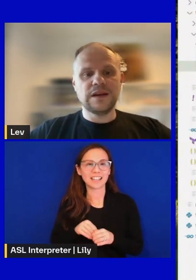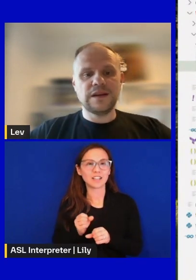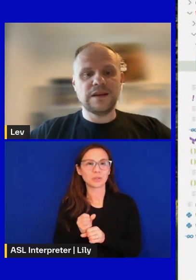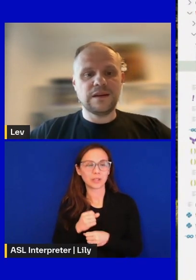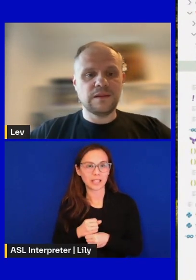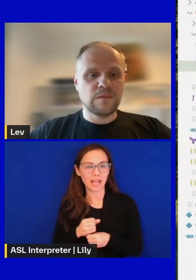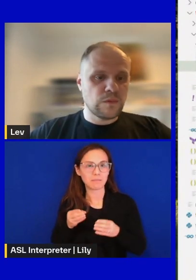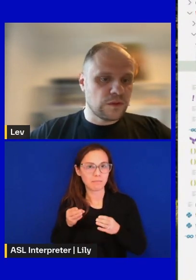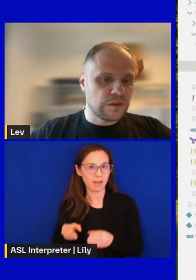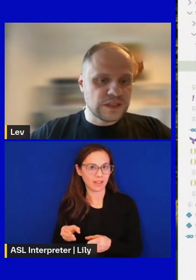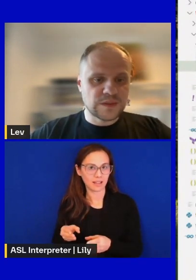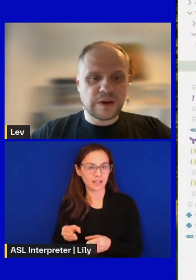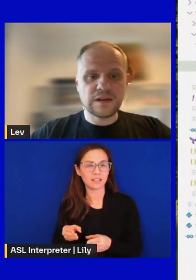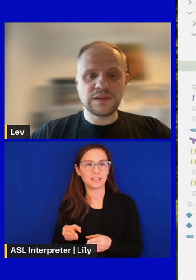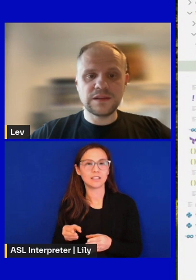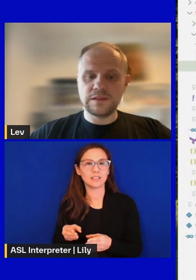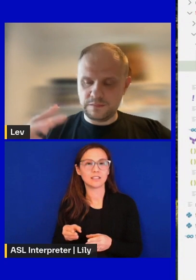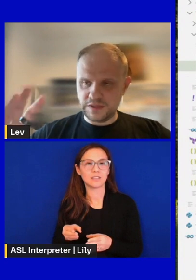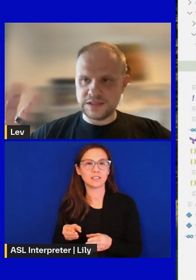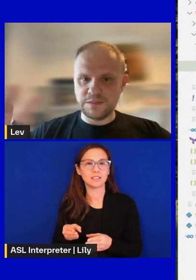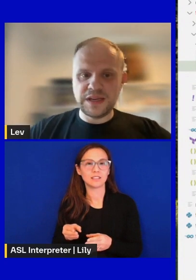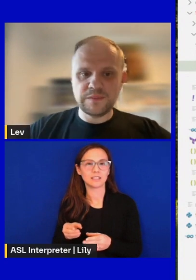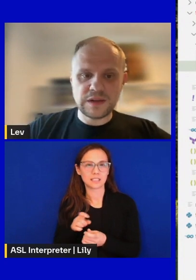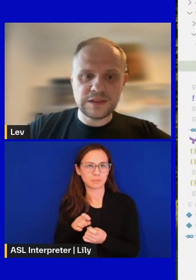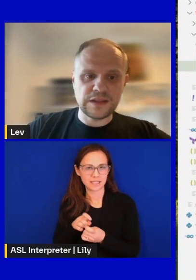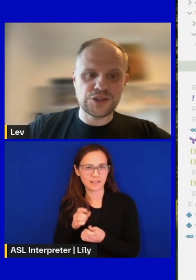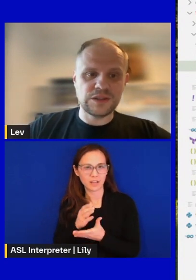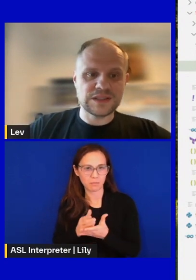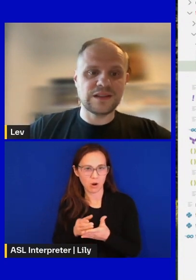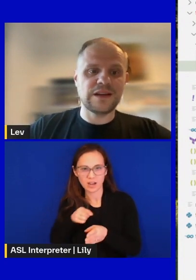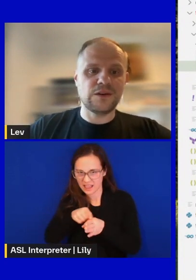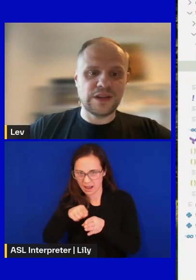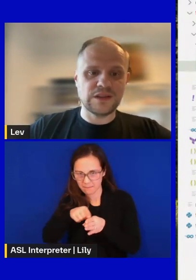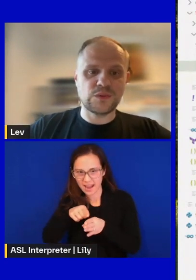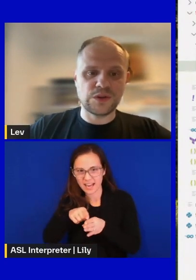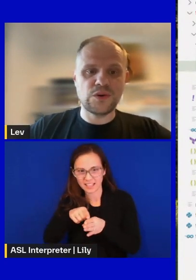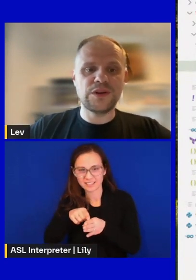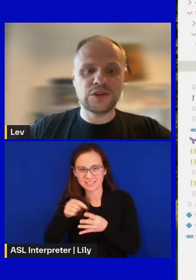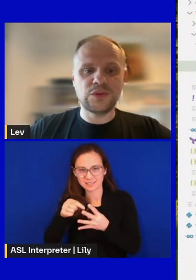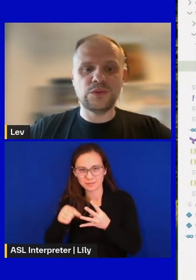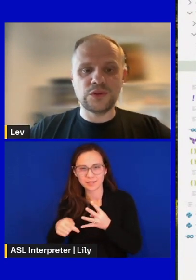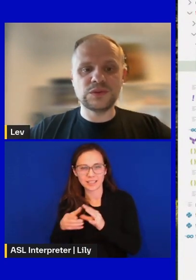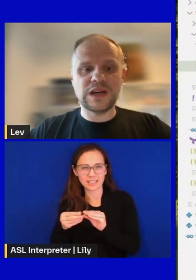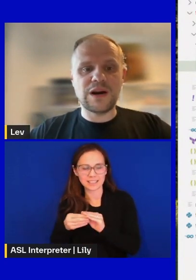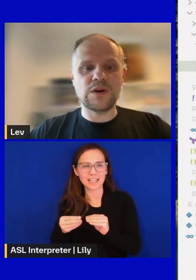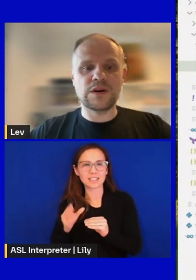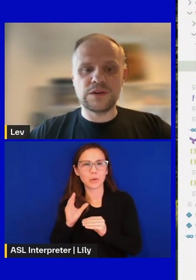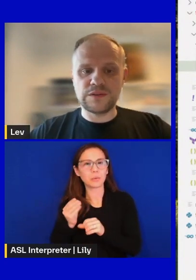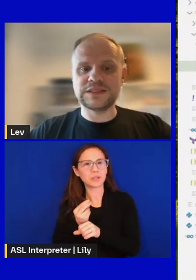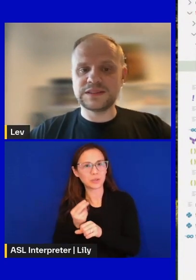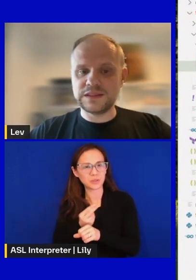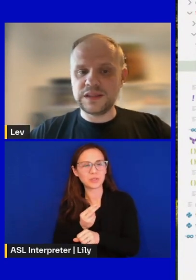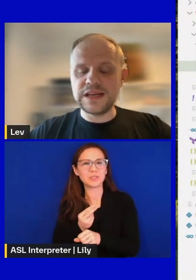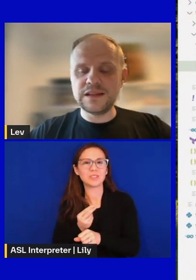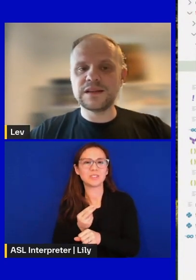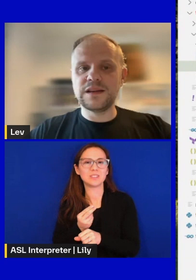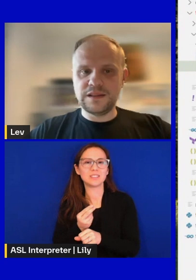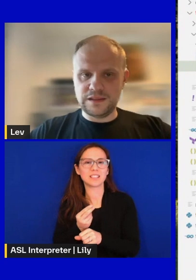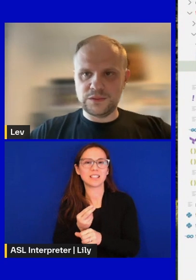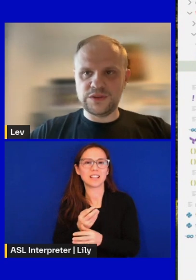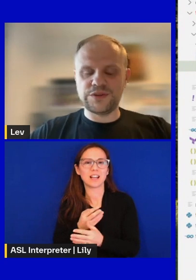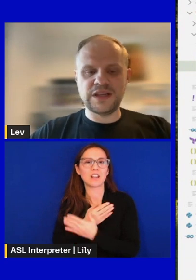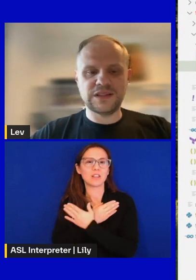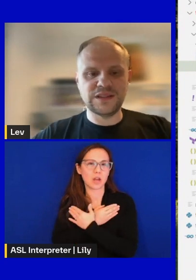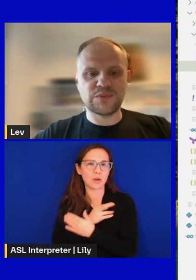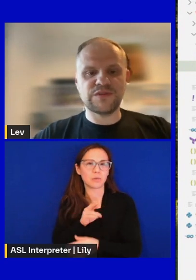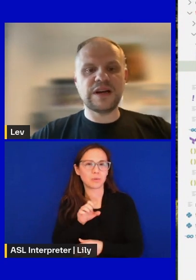method this part that is the main part that actually saying like, okay, so we're going to use our REST client